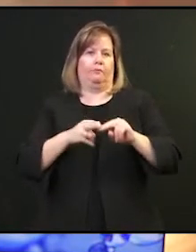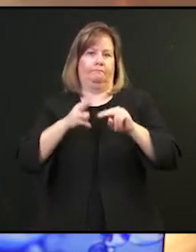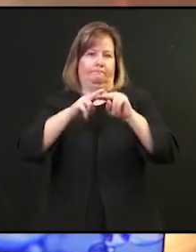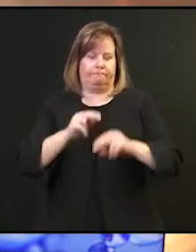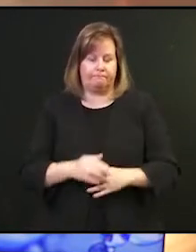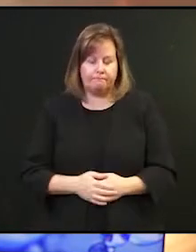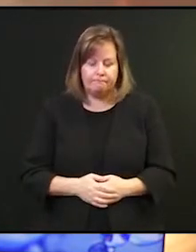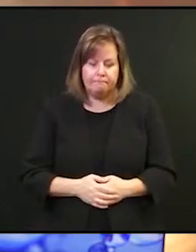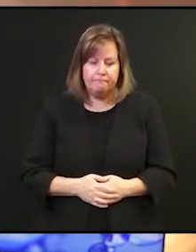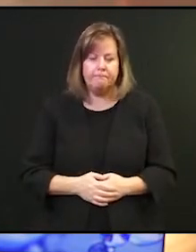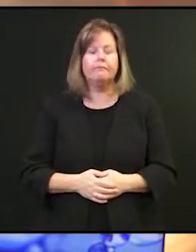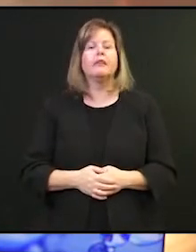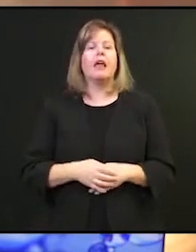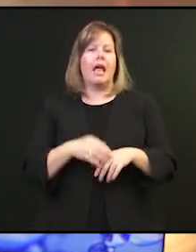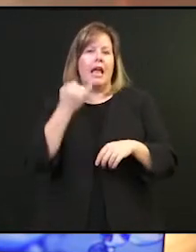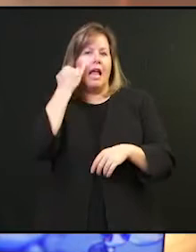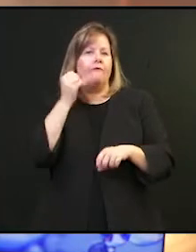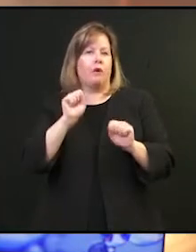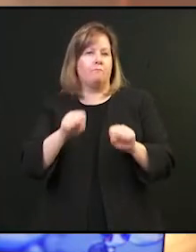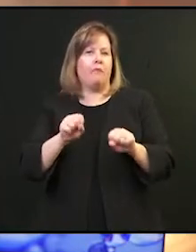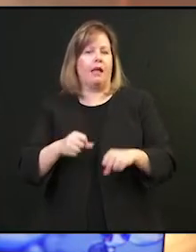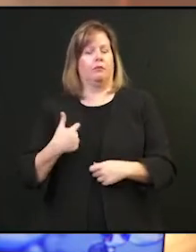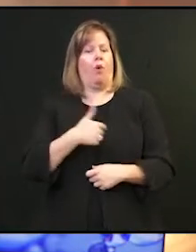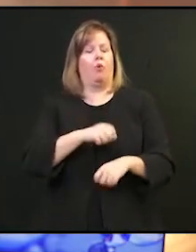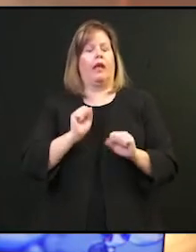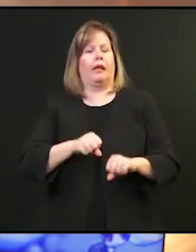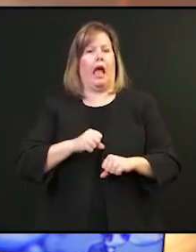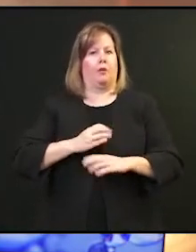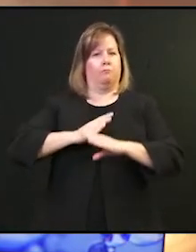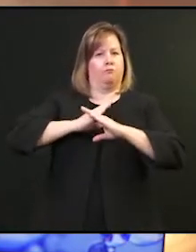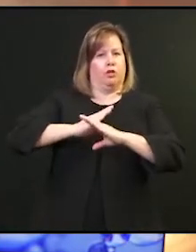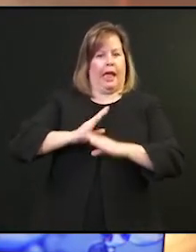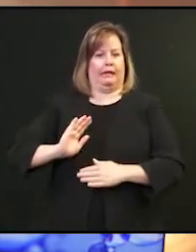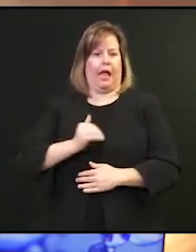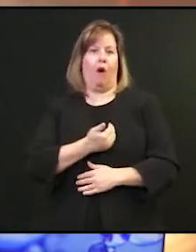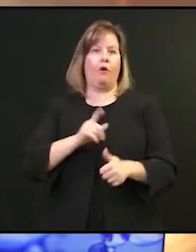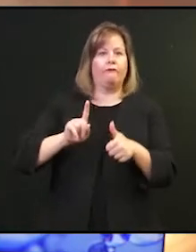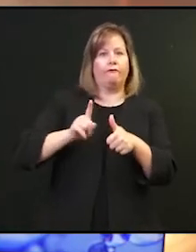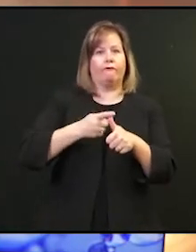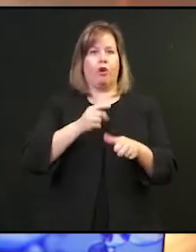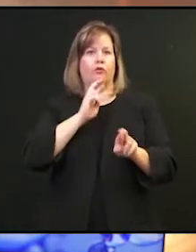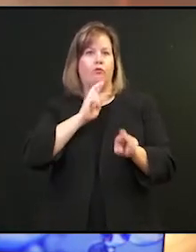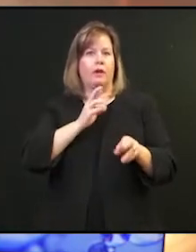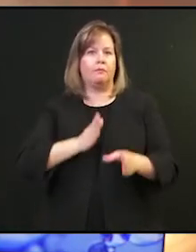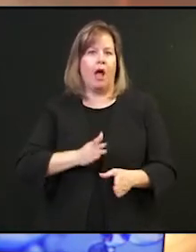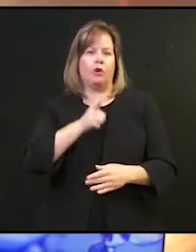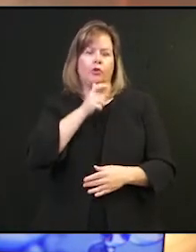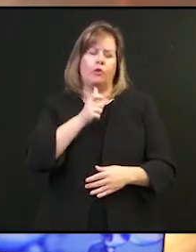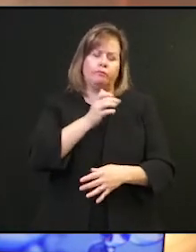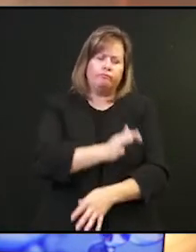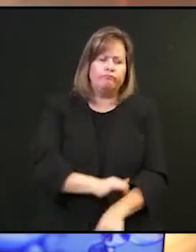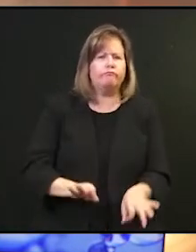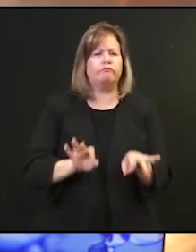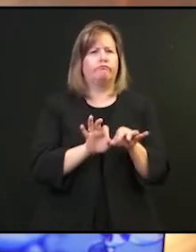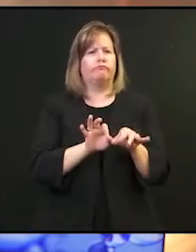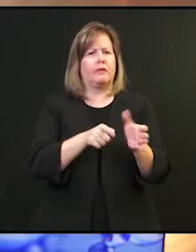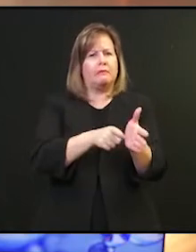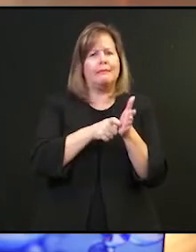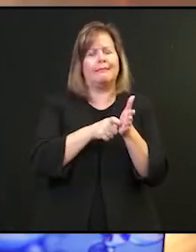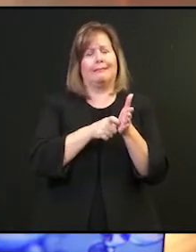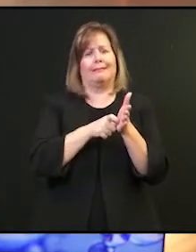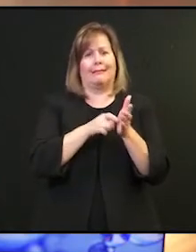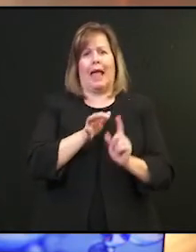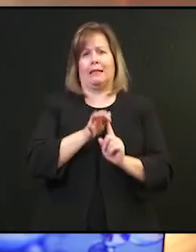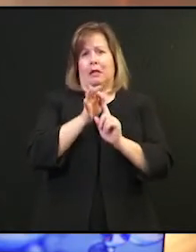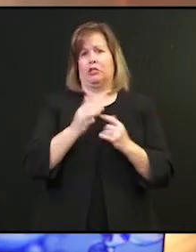much as possible and protect those first responders who are so critical to our community all the time, but especially now in the midst of